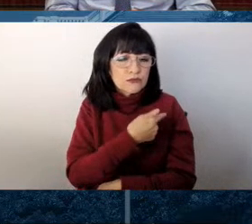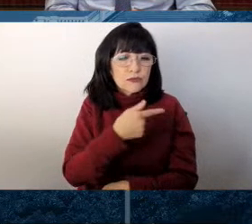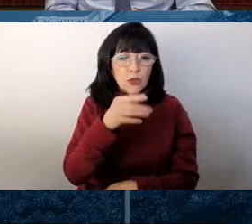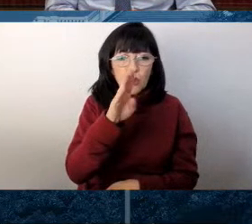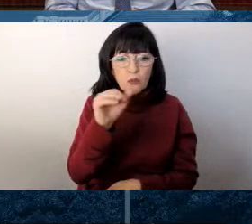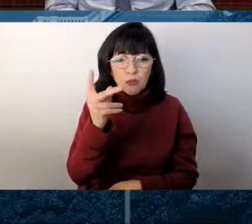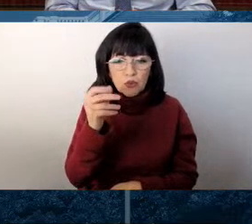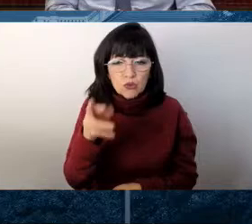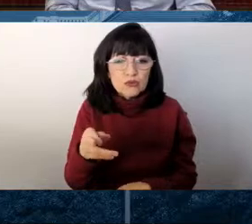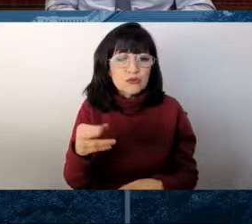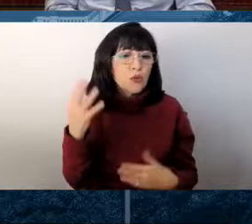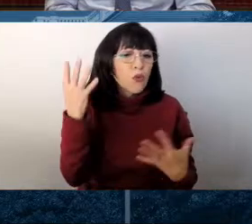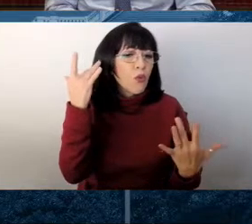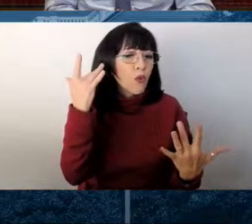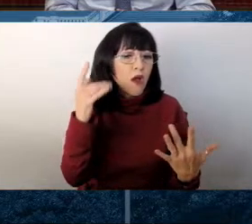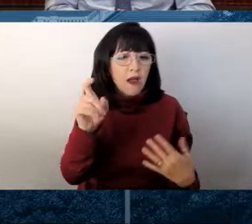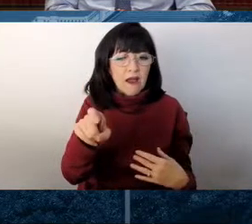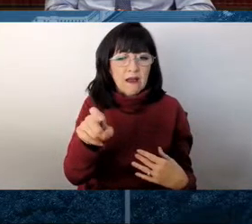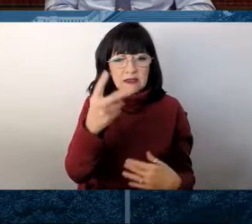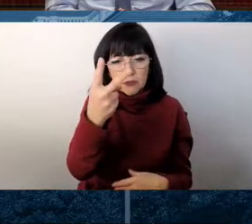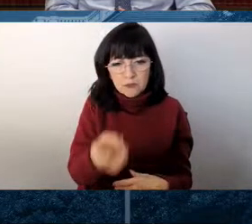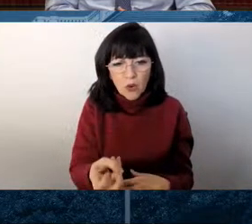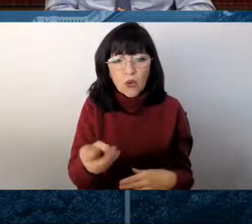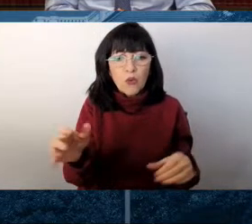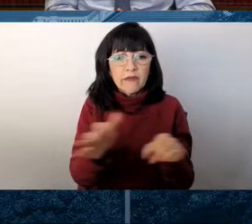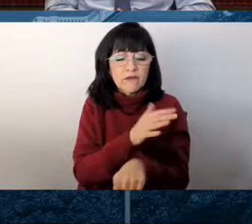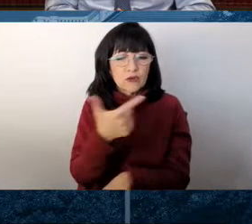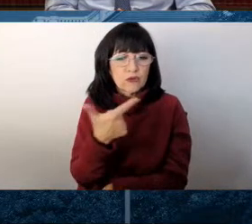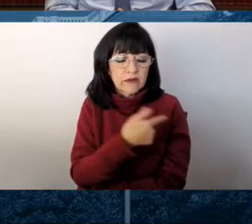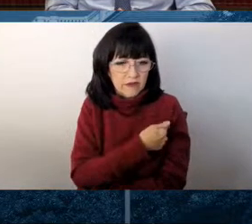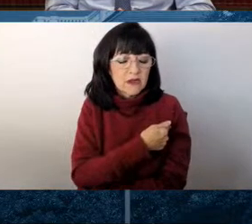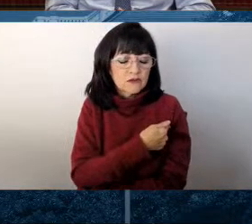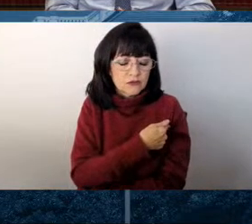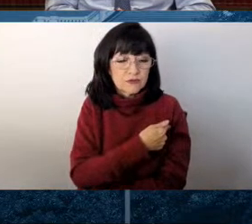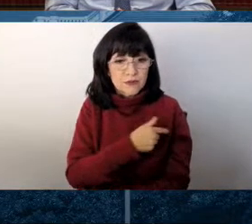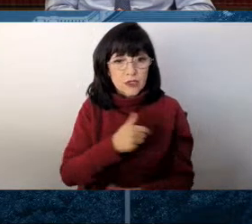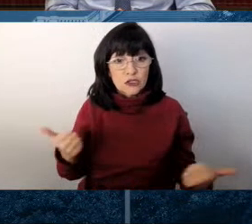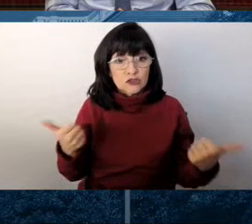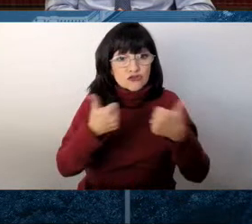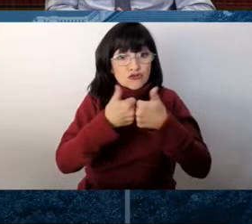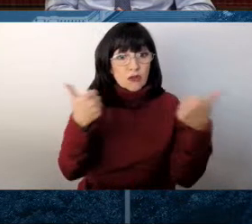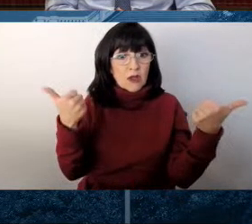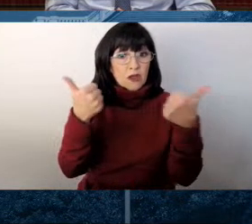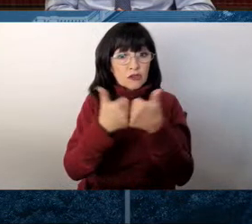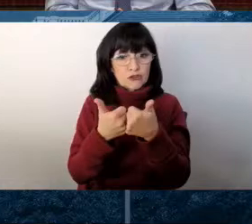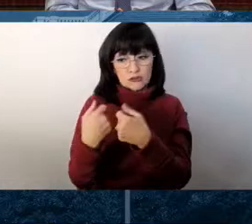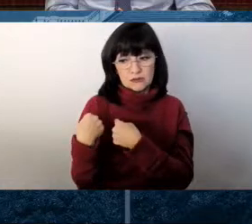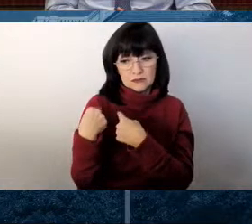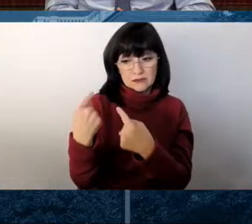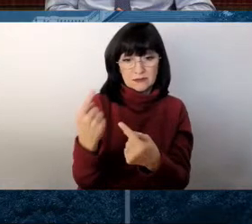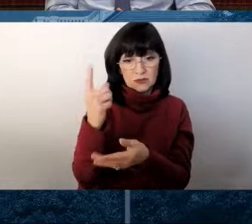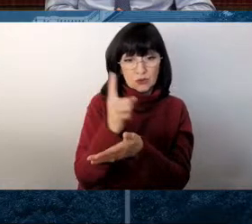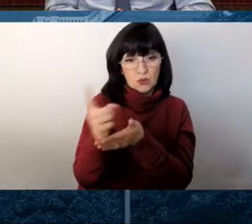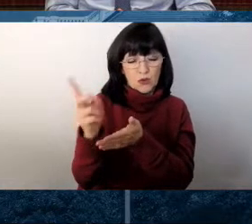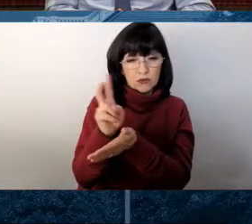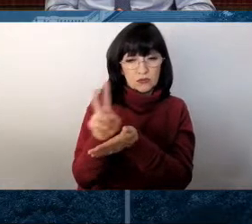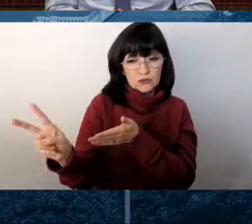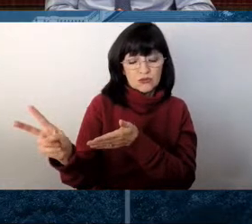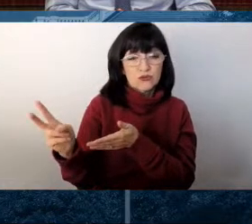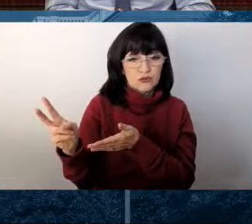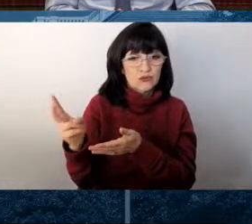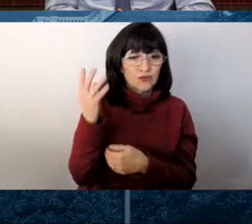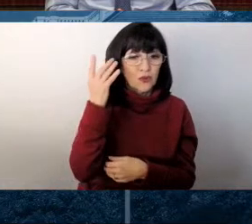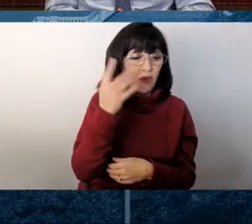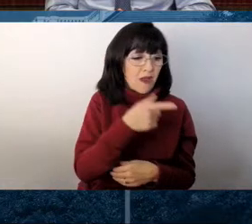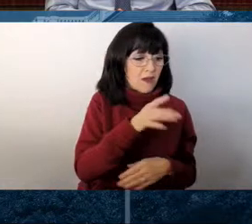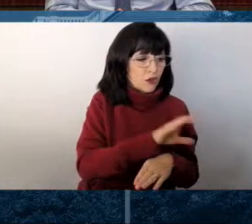big challenges that we have faced over the last couple of weeks now, since the Christmas week and week after